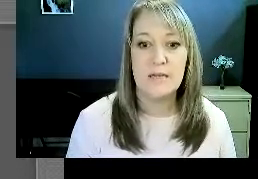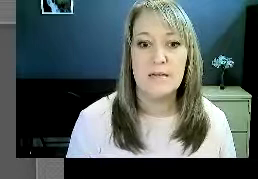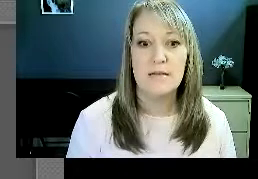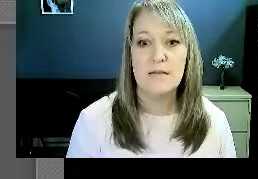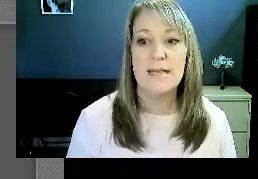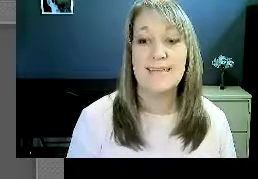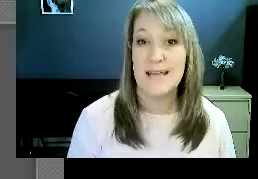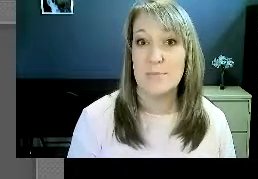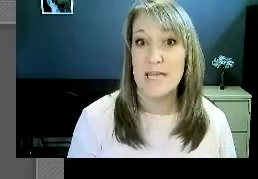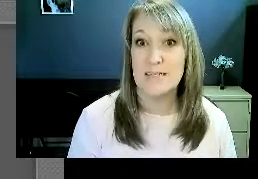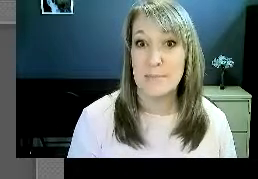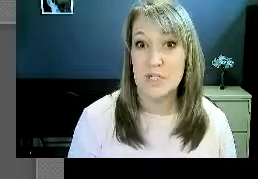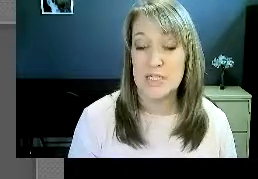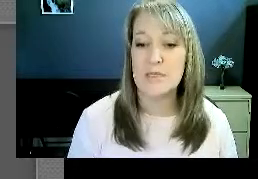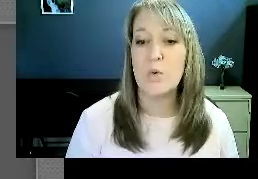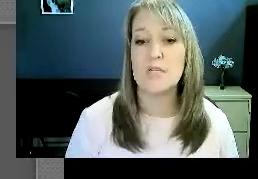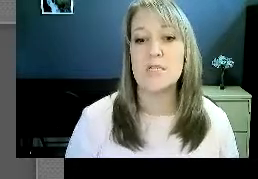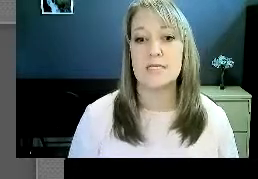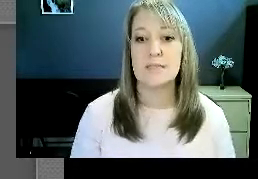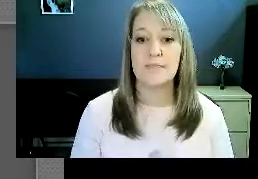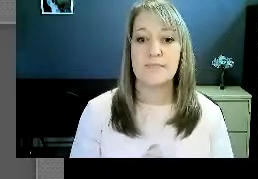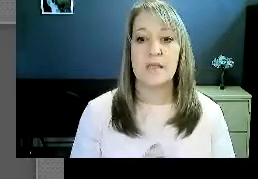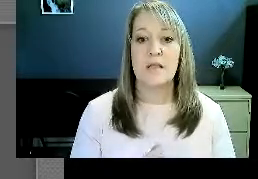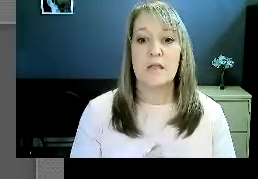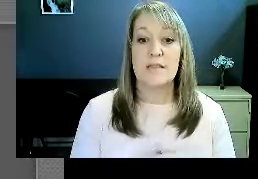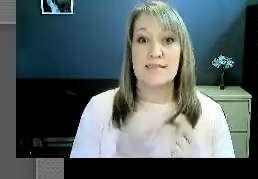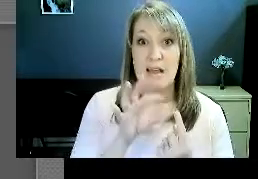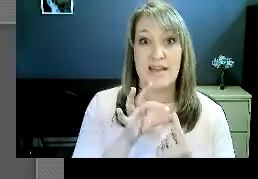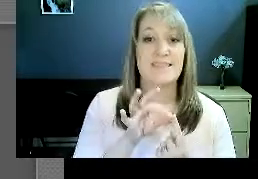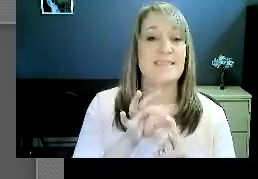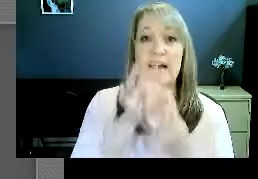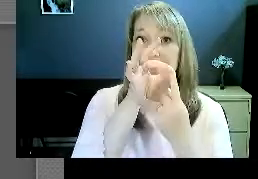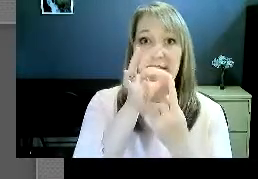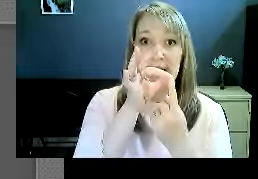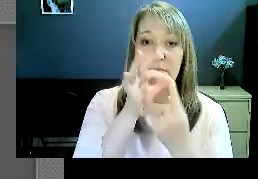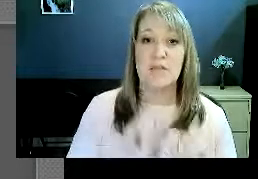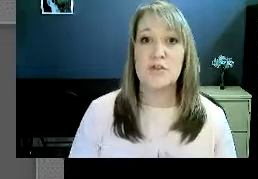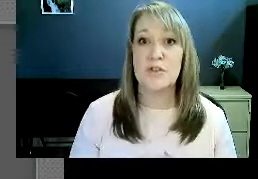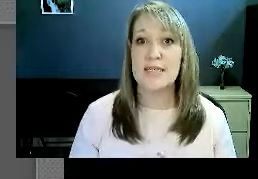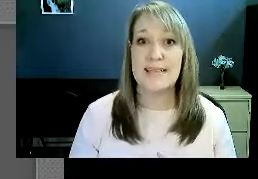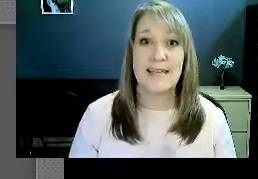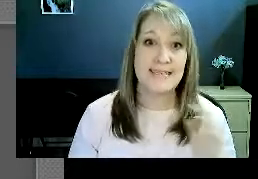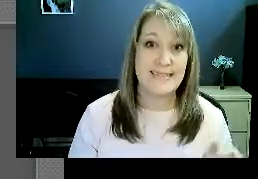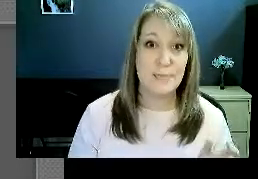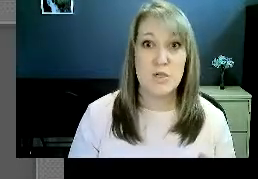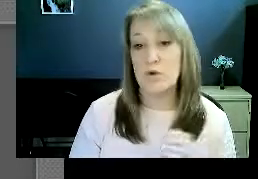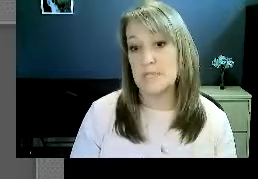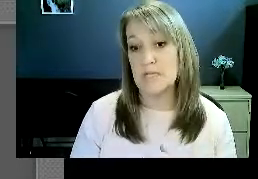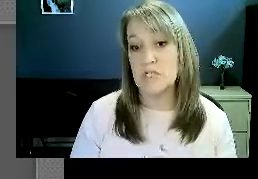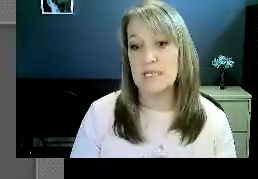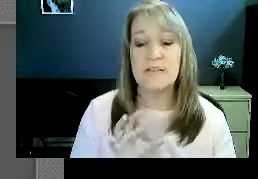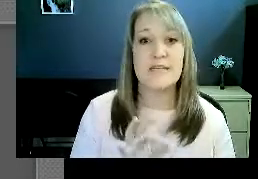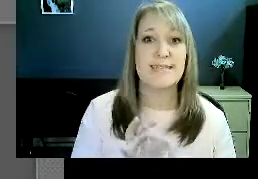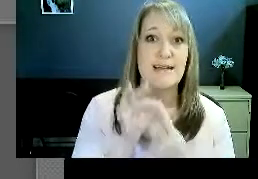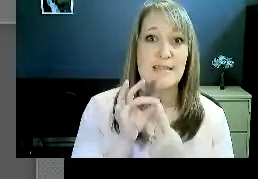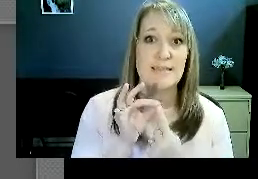between except and especially. So watch this. The sign is exactly the same. If you're trying to sign except or